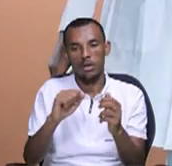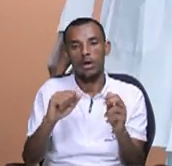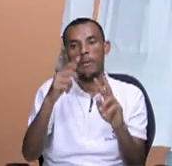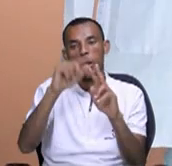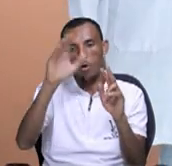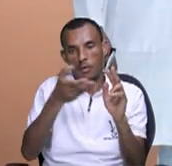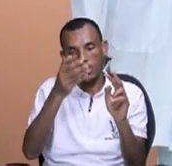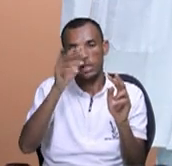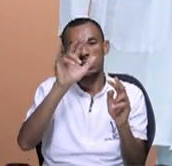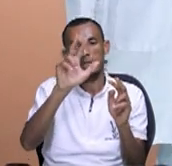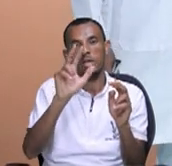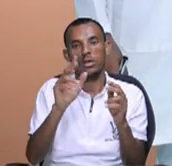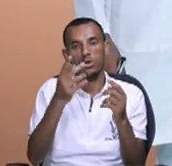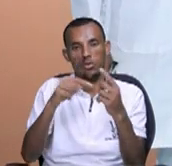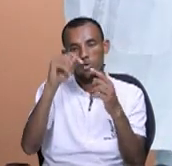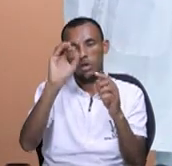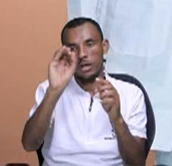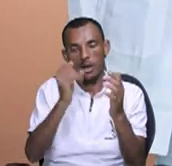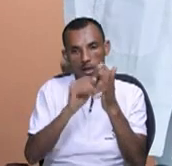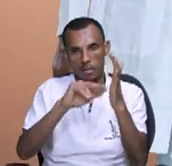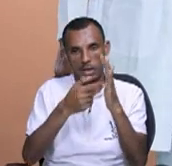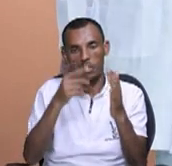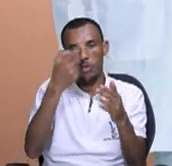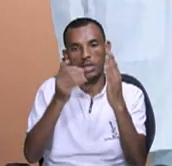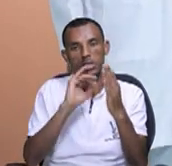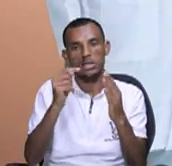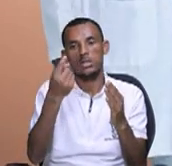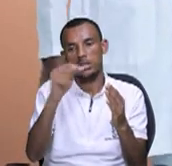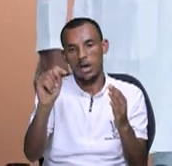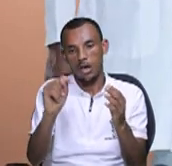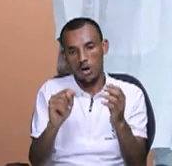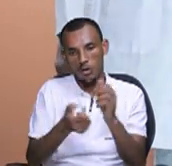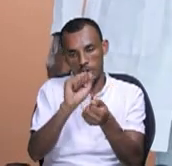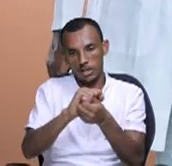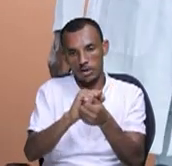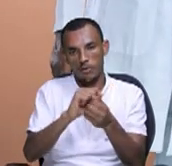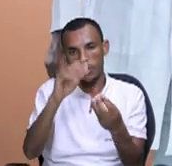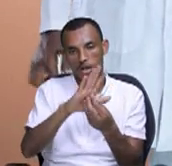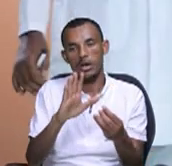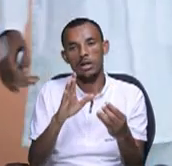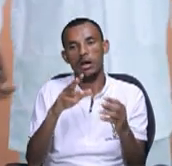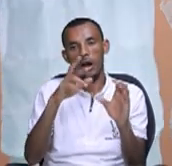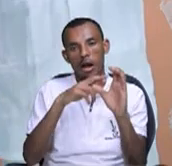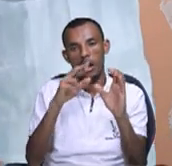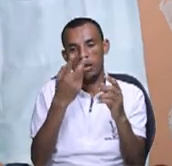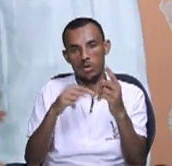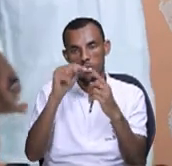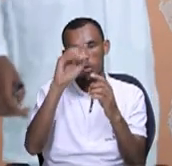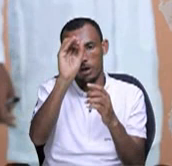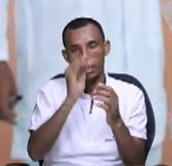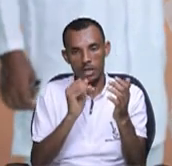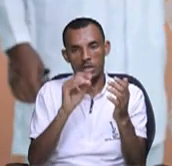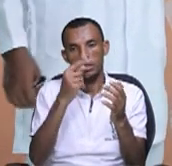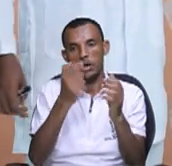into degree? This means what is the conversion factor for converting radian to degree? The conversion